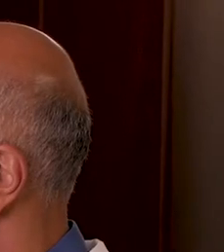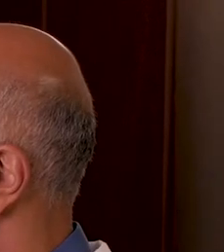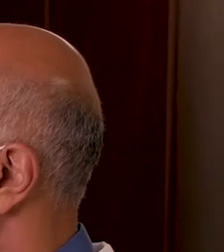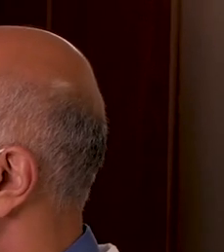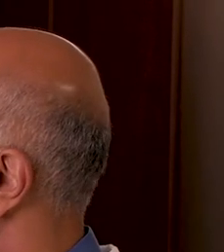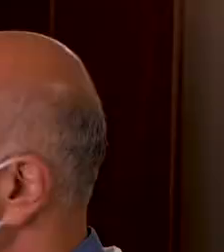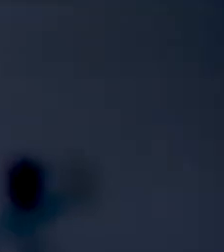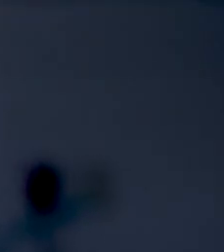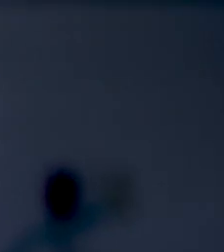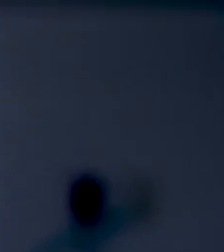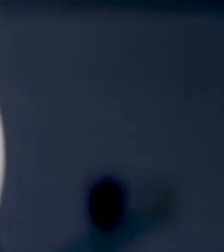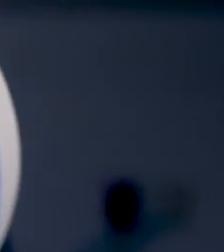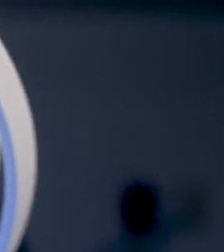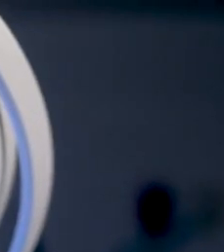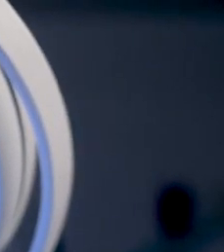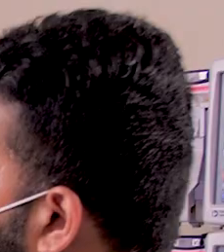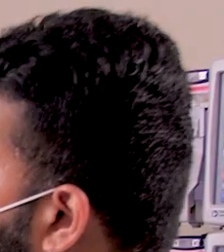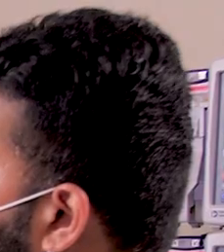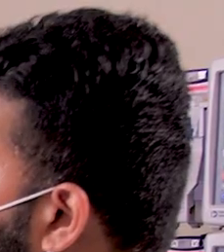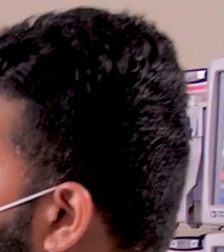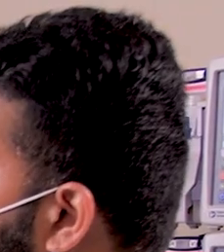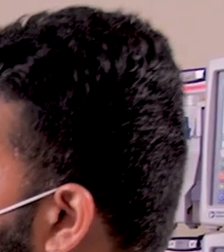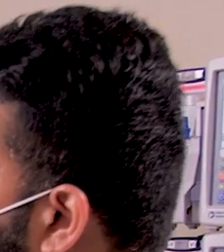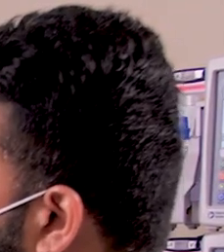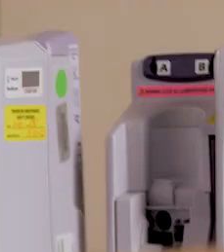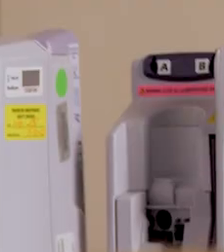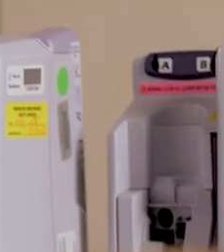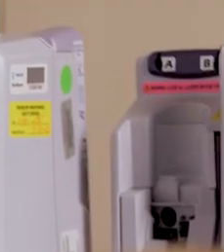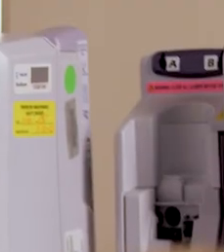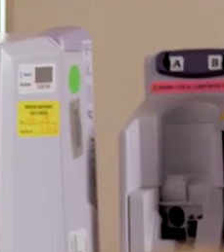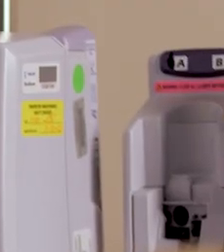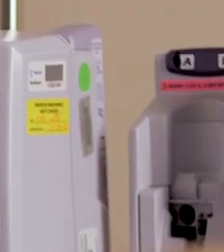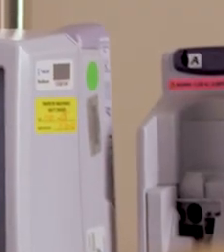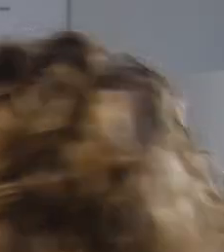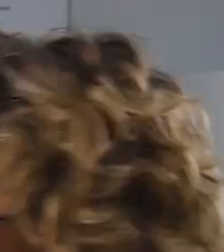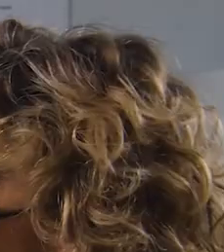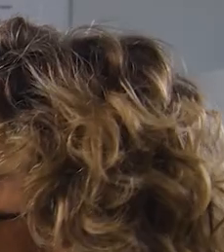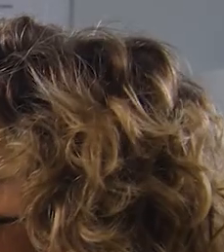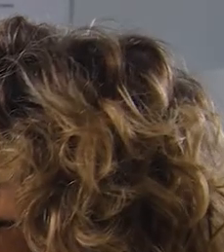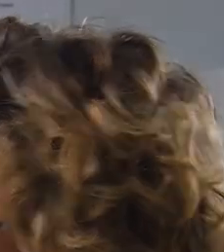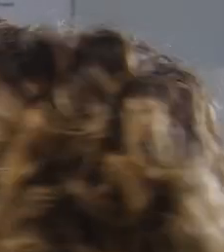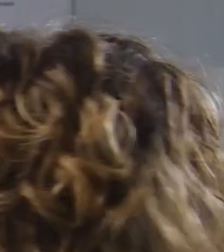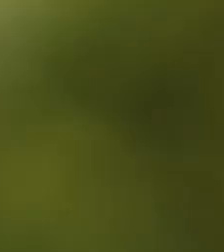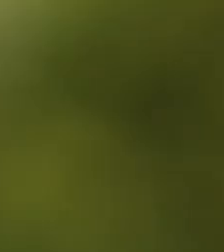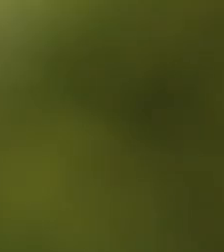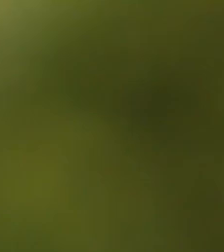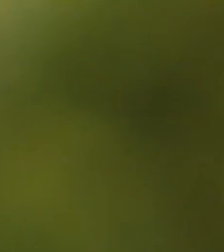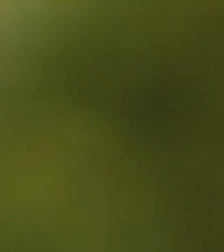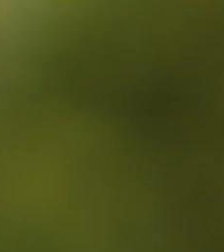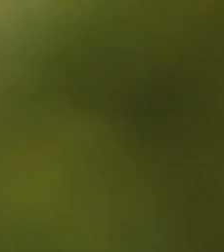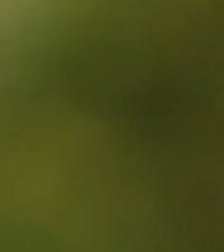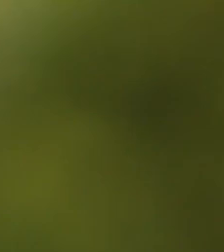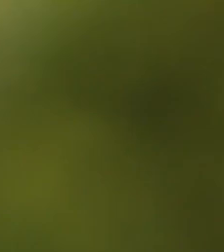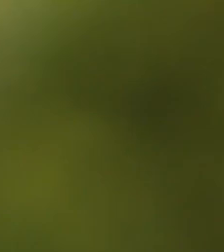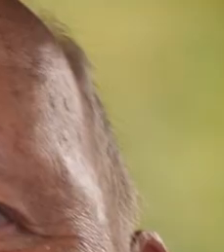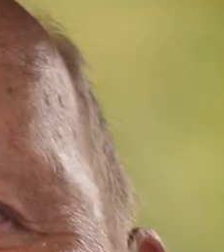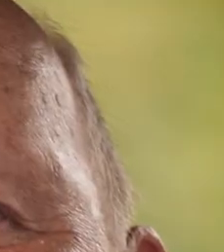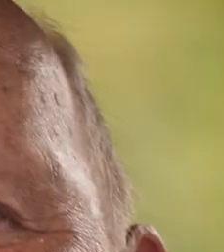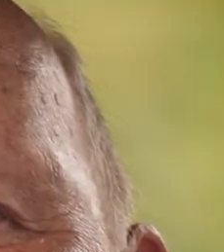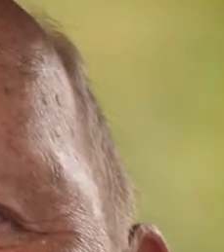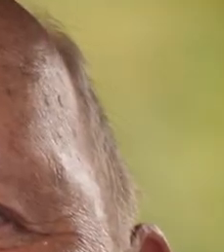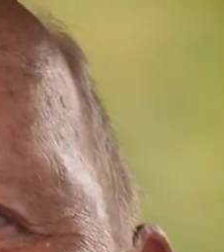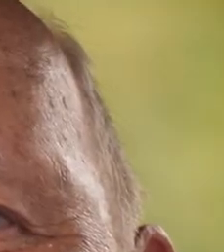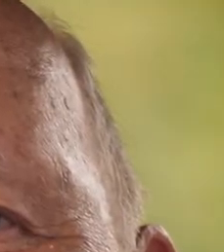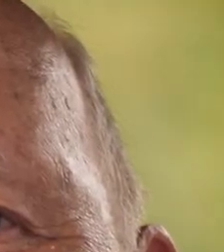we believe that together we can make a difference in the fight against cancer. We are proud to have patients